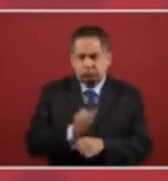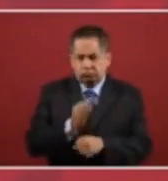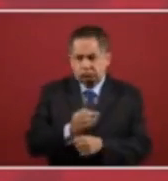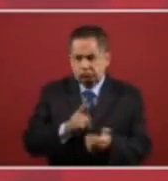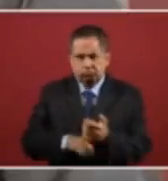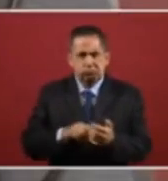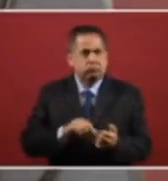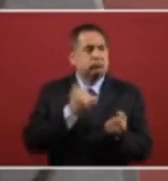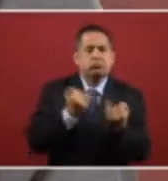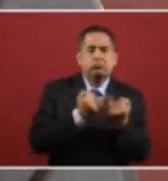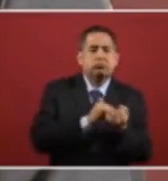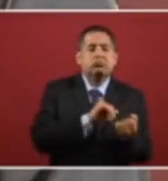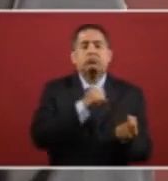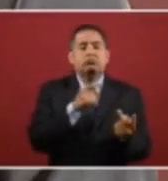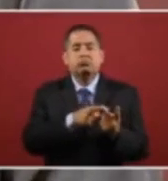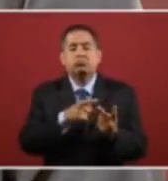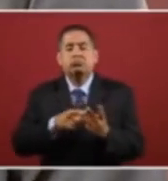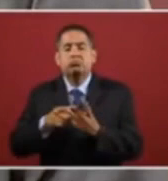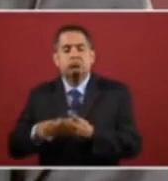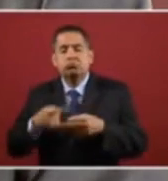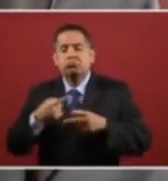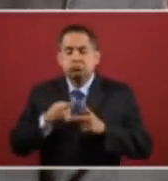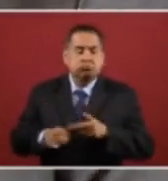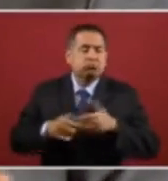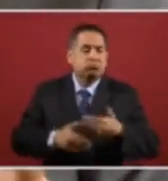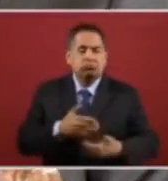as they are doing it in other cases,